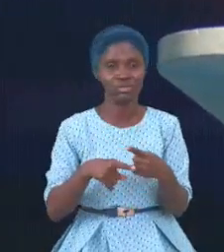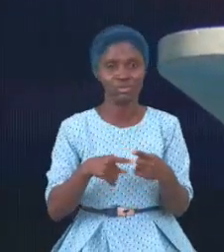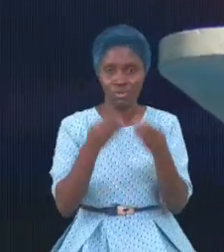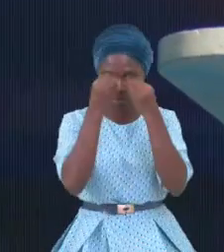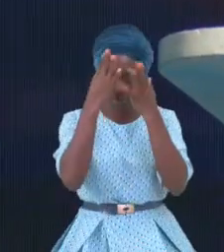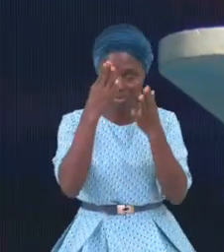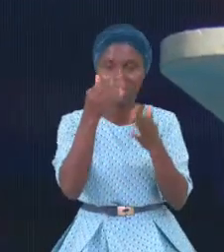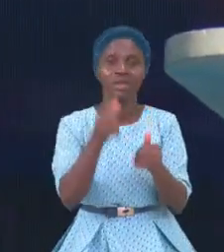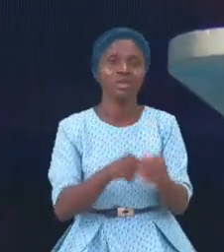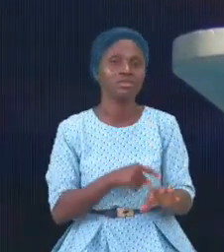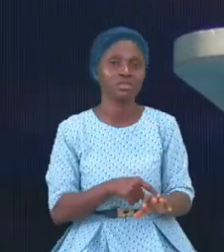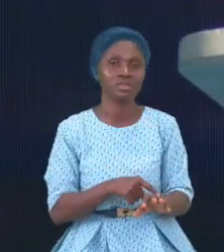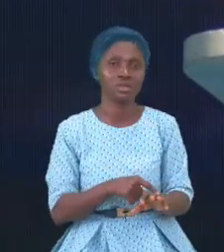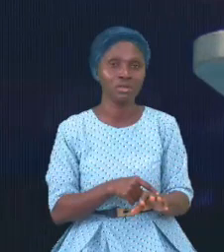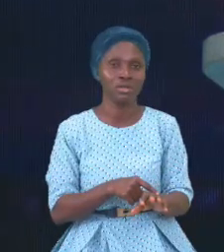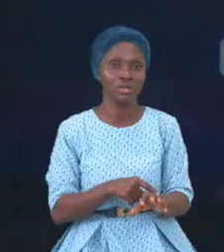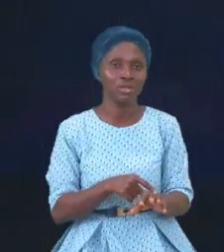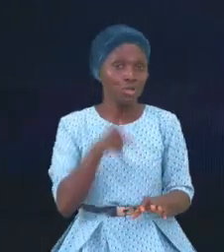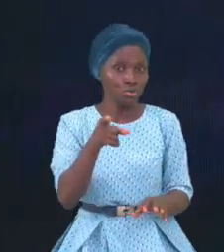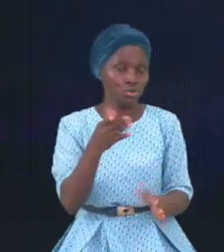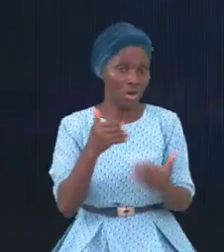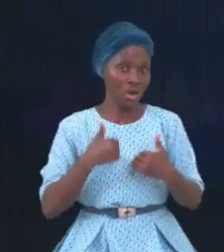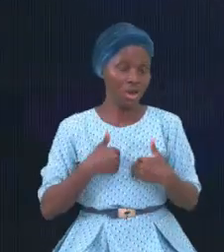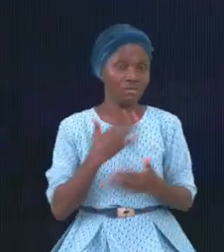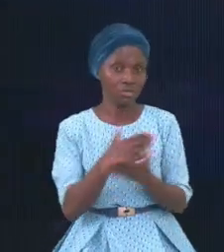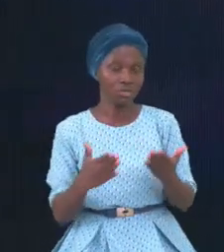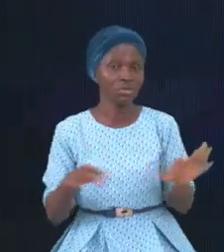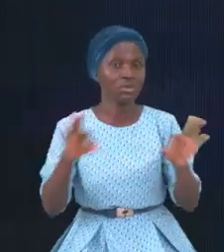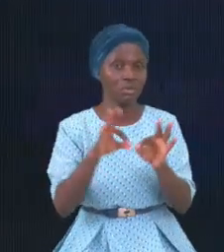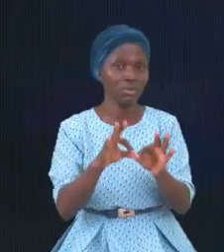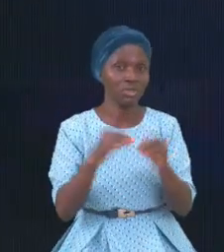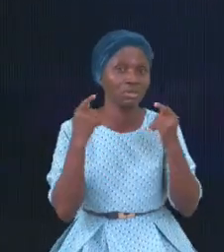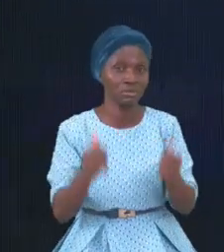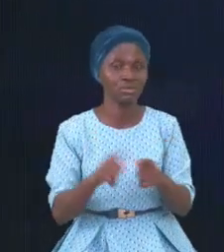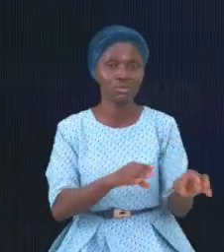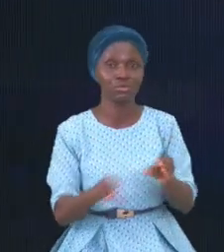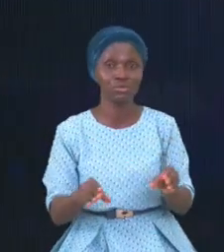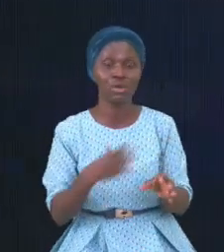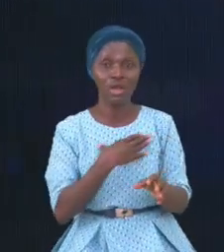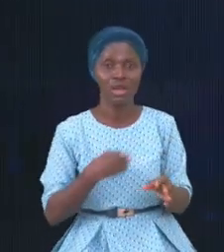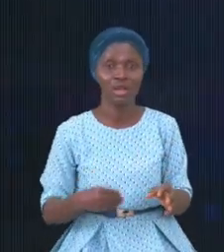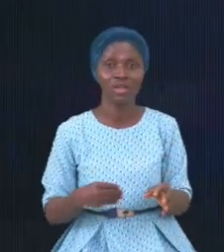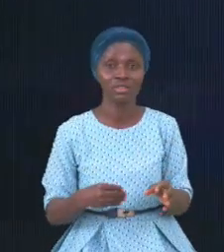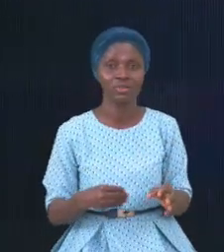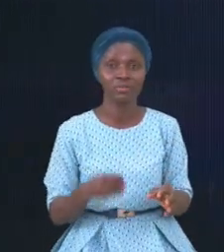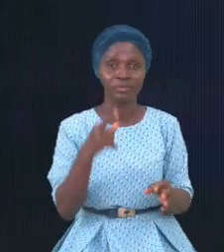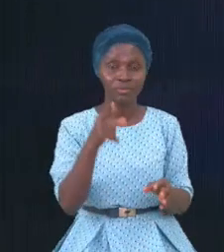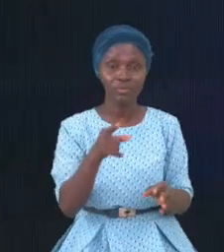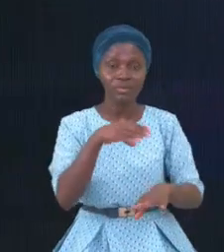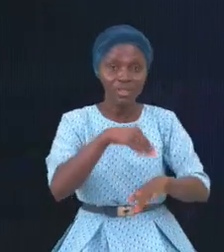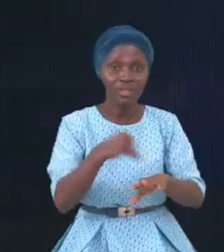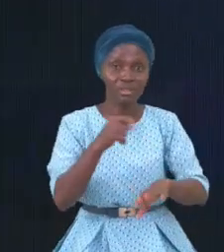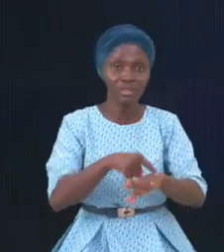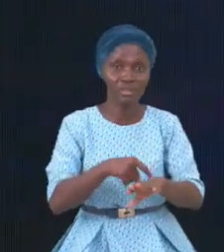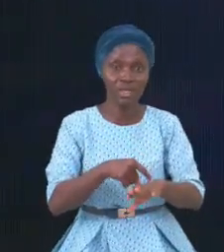something important to do, and you set your alarm at a time that is, earlier